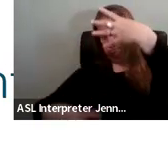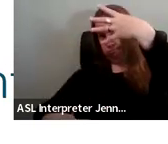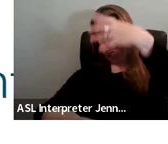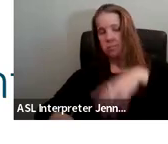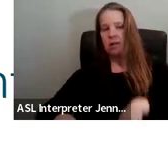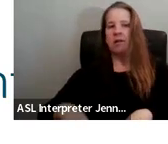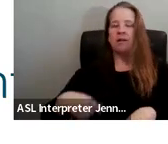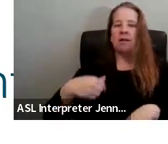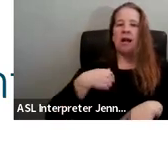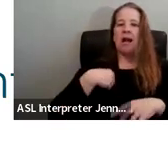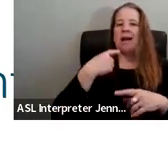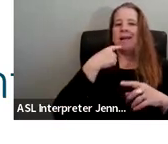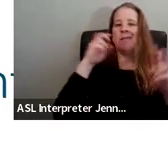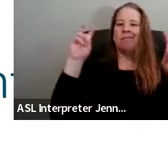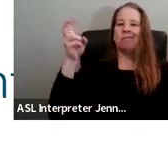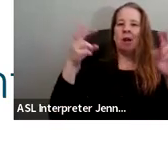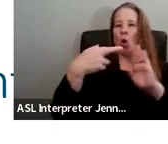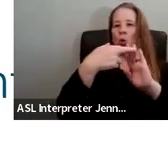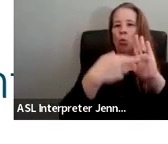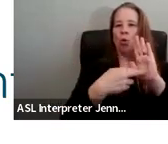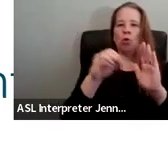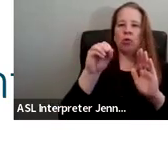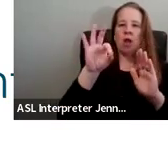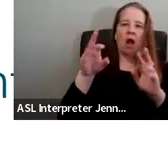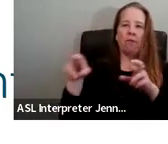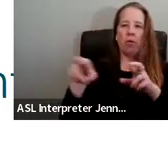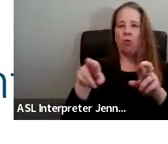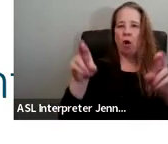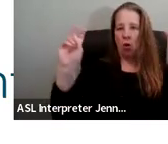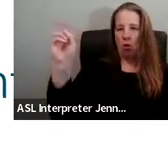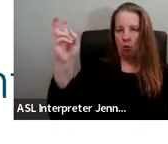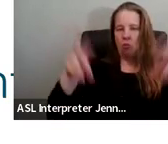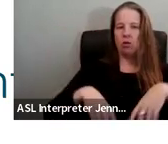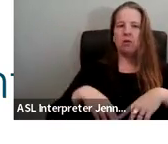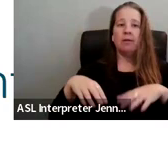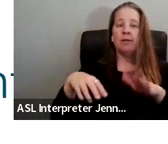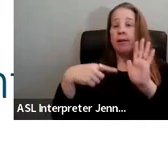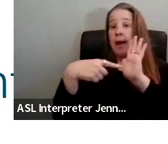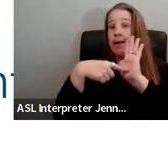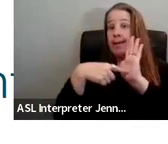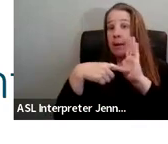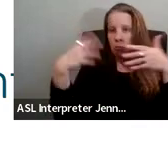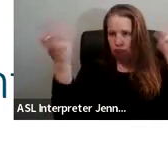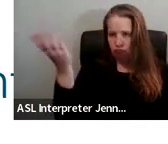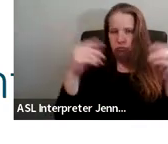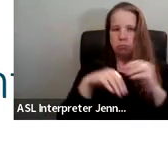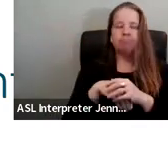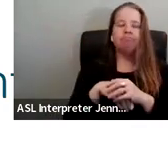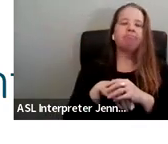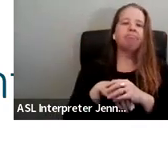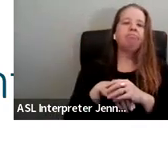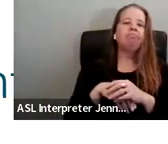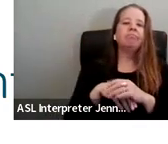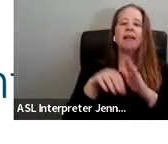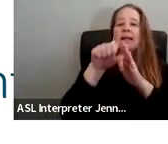the rules of the road, per se. And here's some key examples of the rules of the road. One